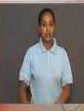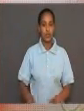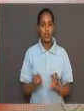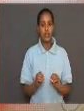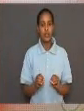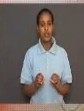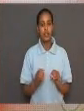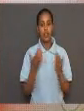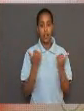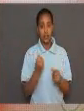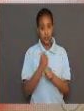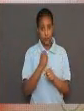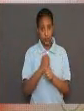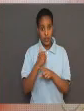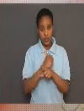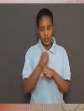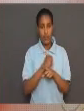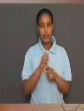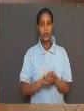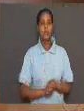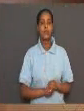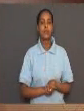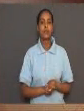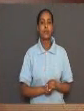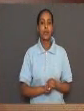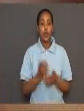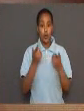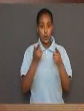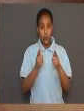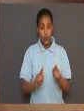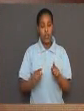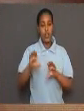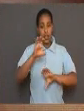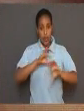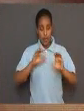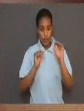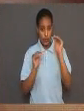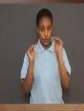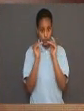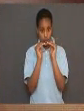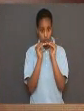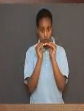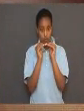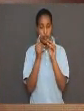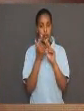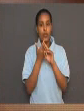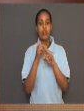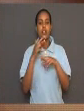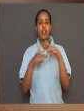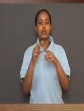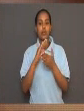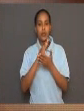Students, let us do an activity. Write the chemical equations for the reaction